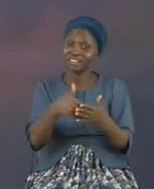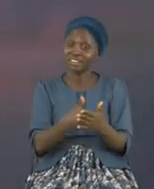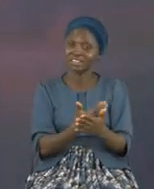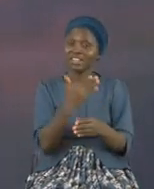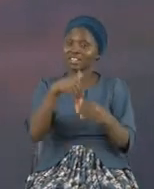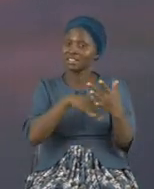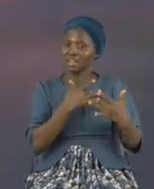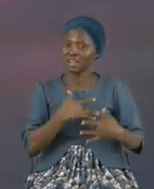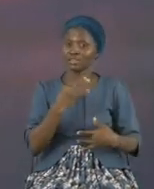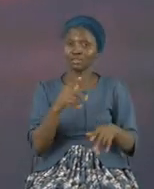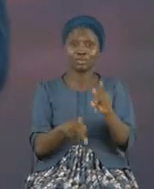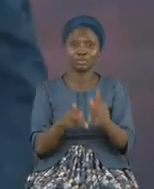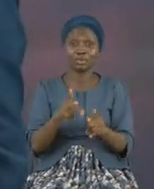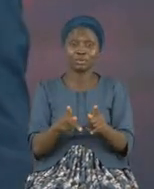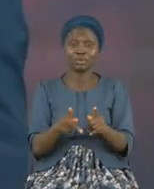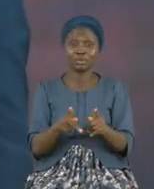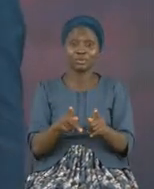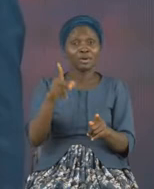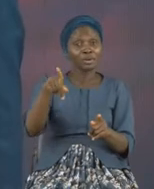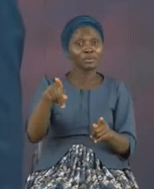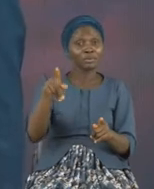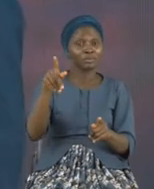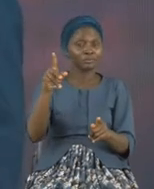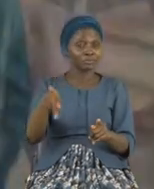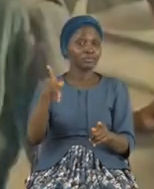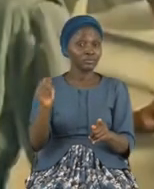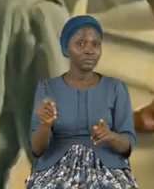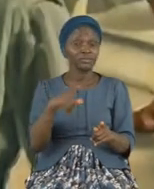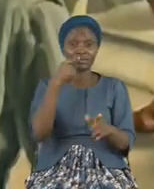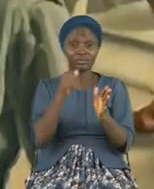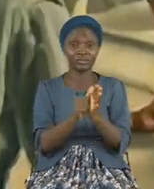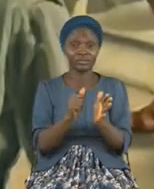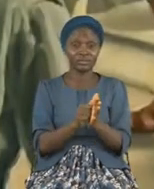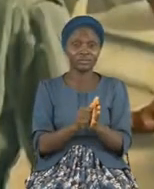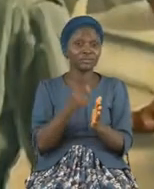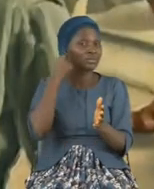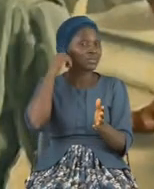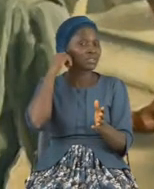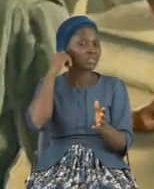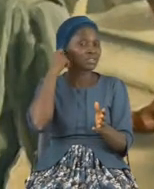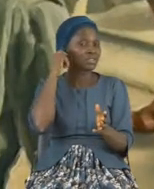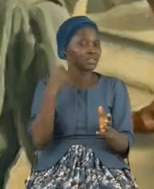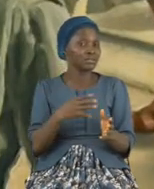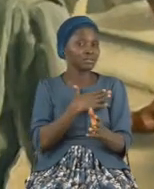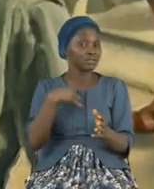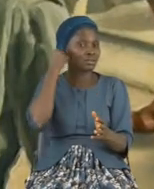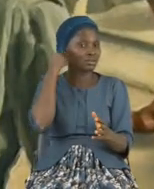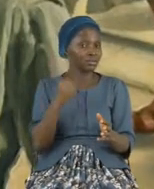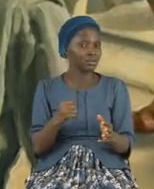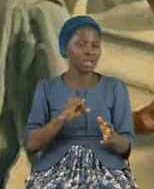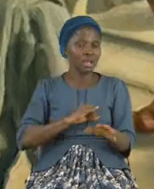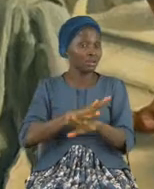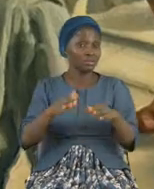the people, Peter said, silver and gold have I none, but such as I